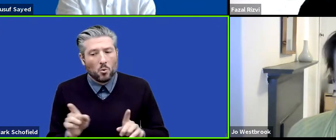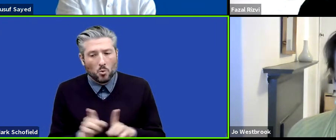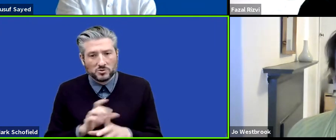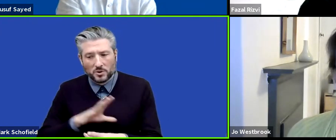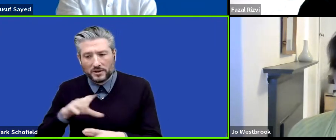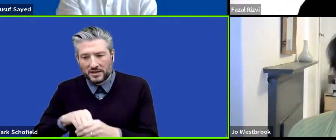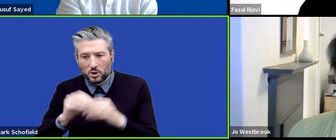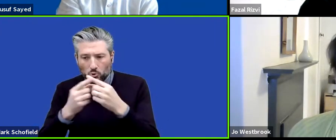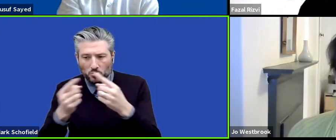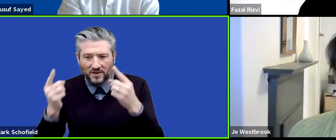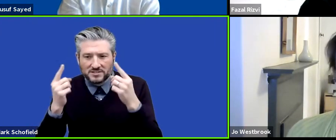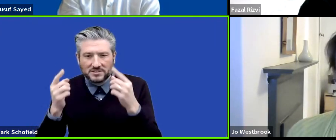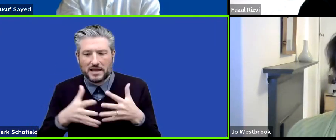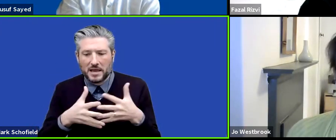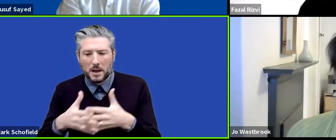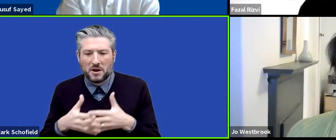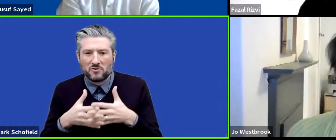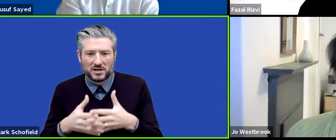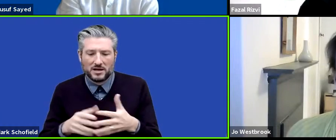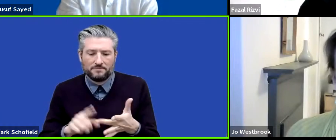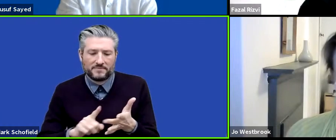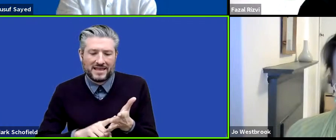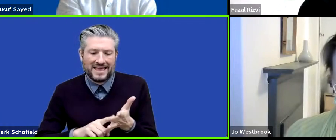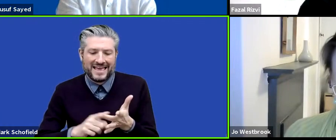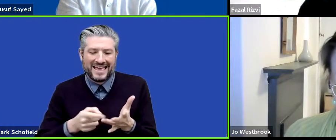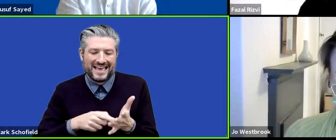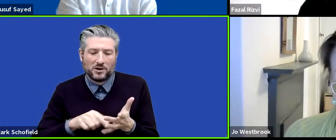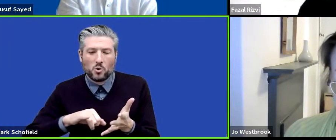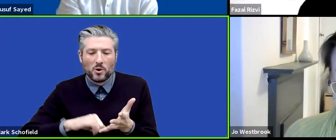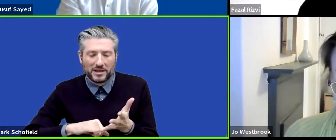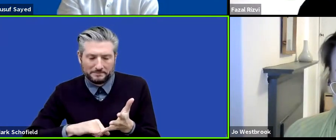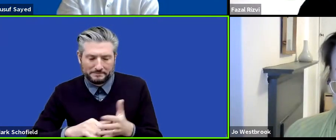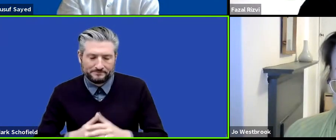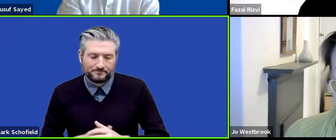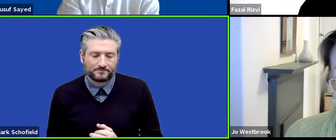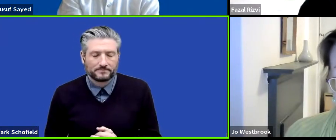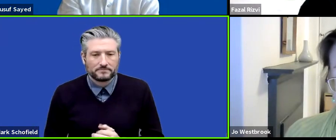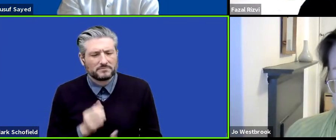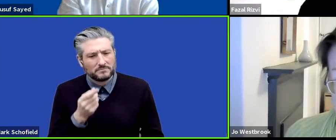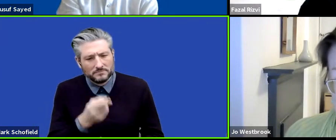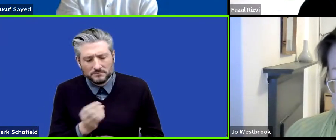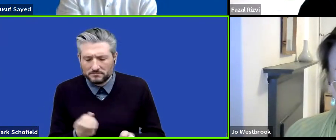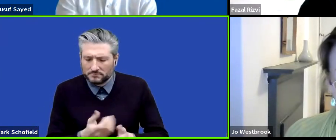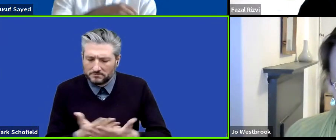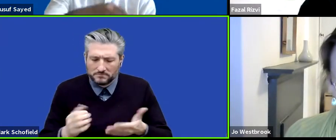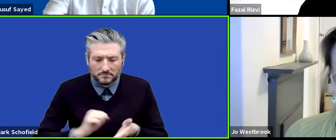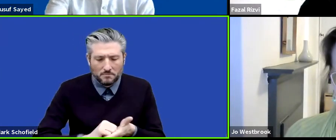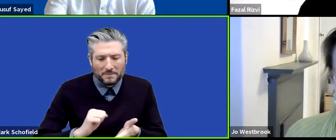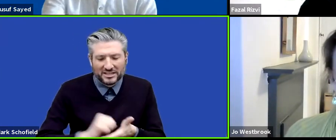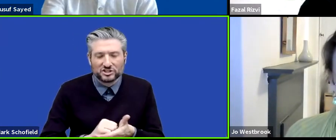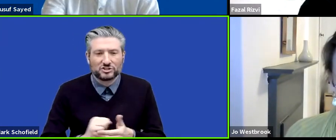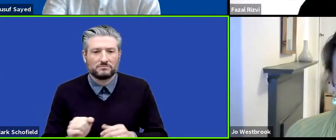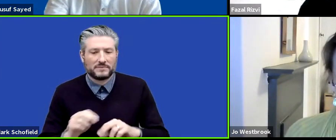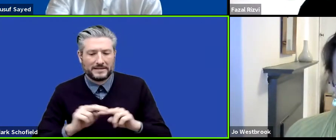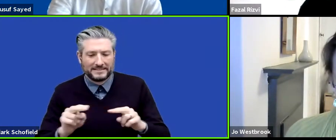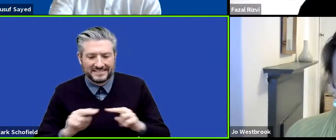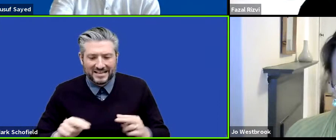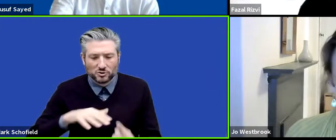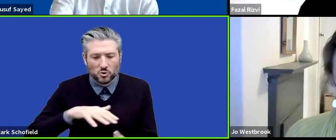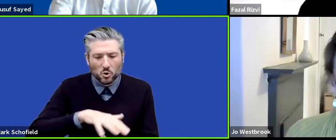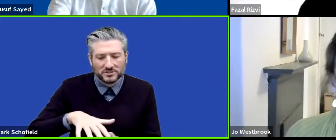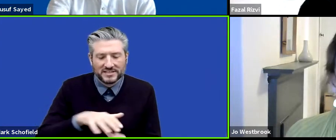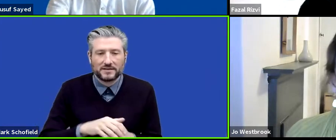written extensively on issues of identity and culture in transnational contexts, globalization, education policy,